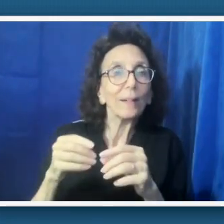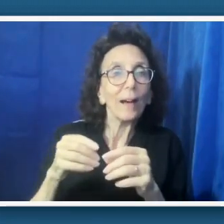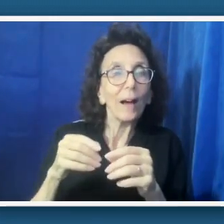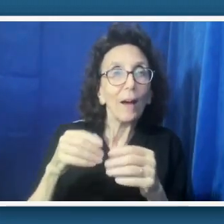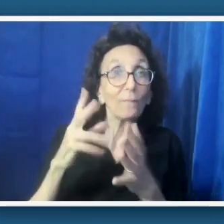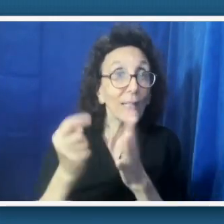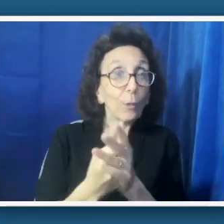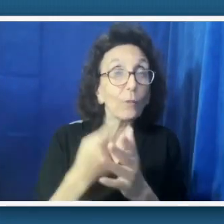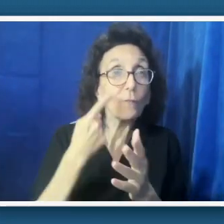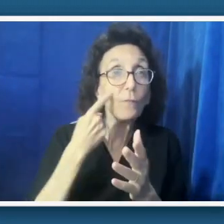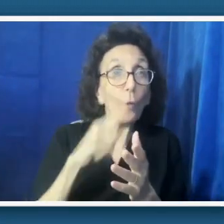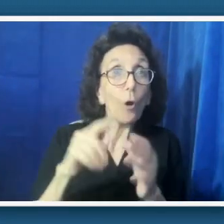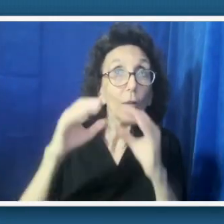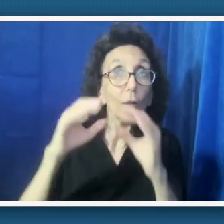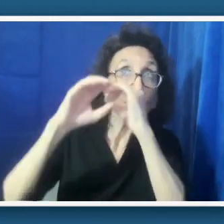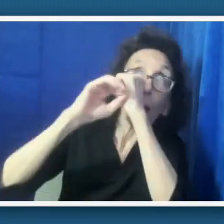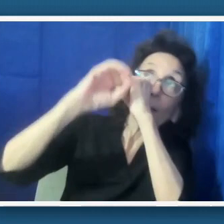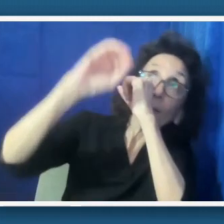in the series that are.